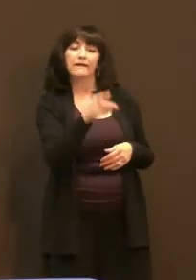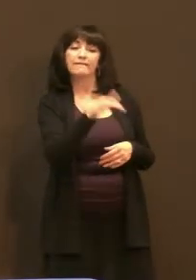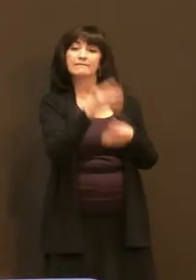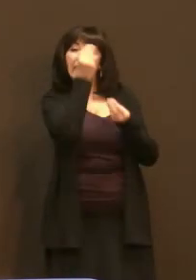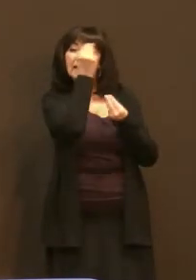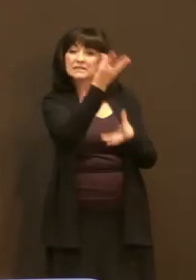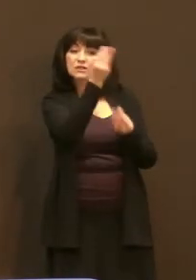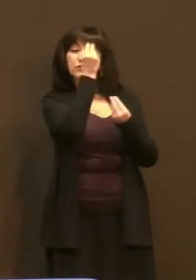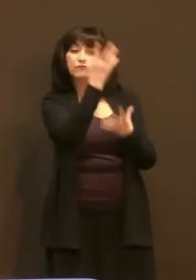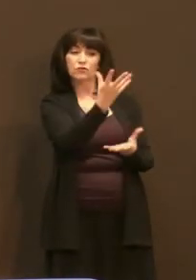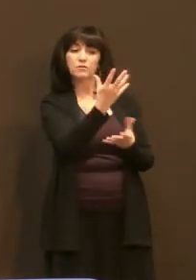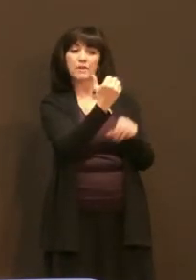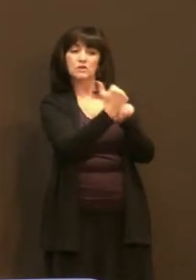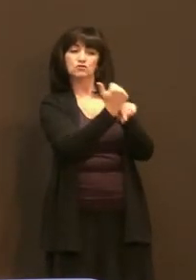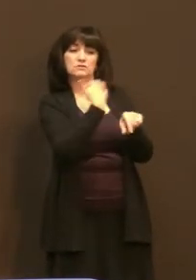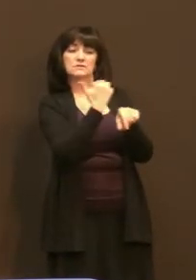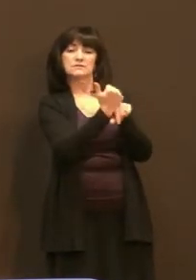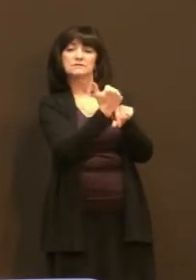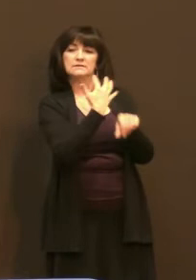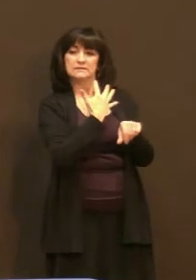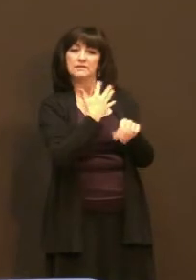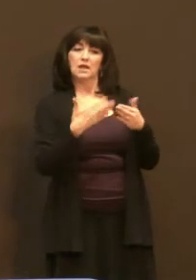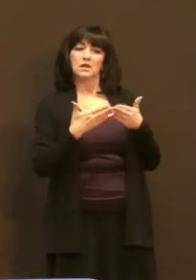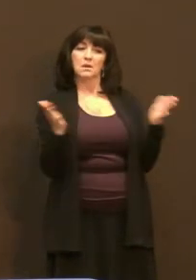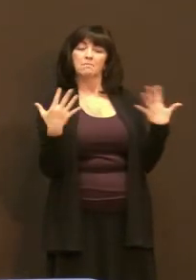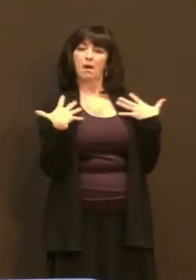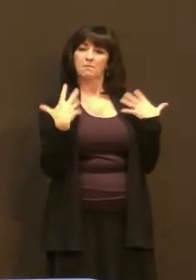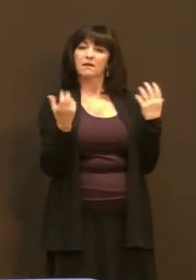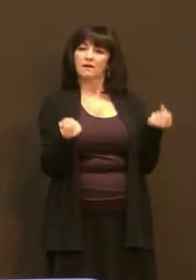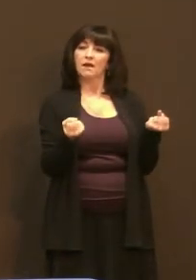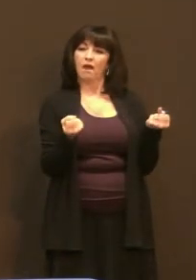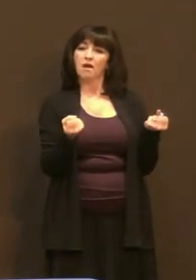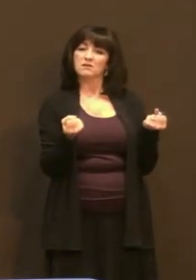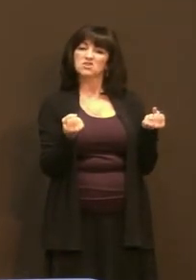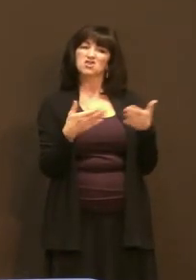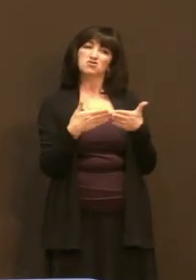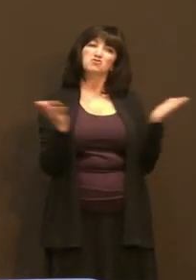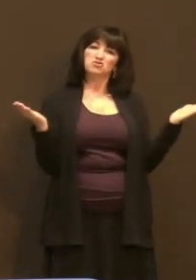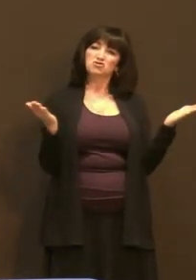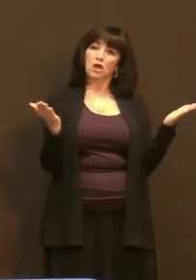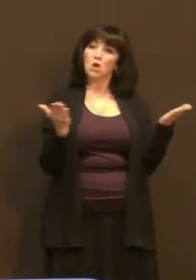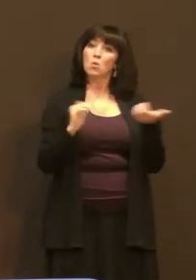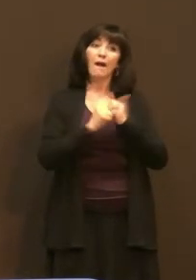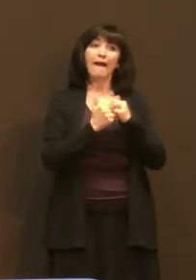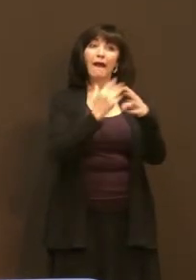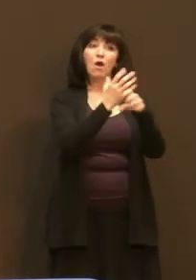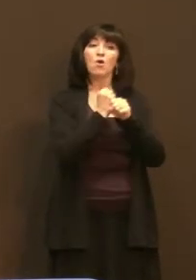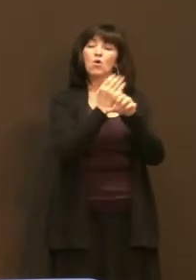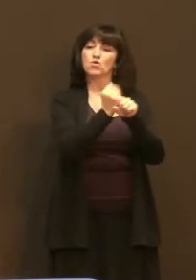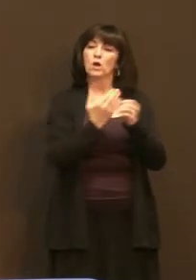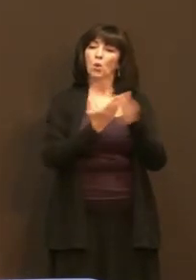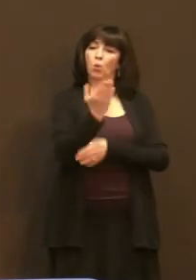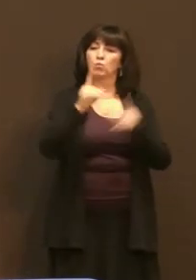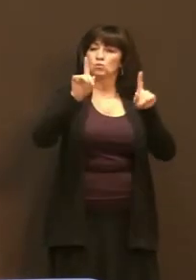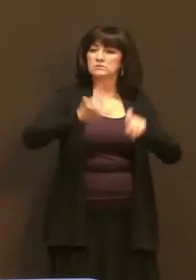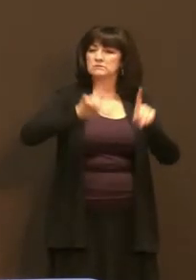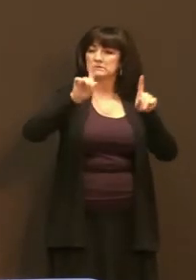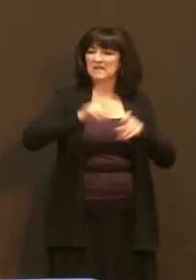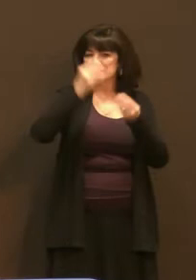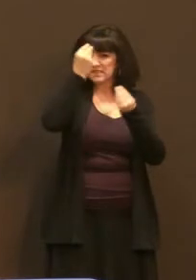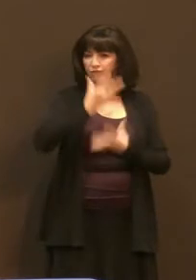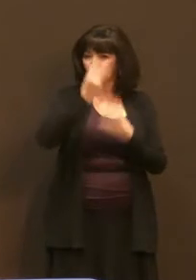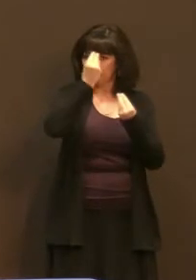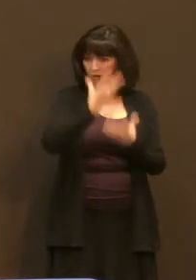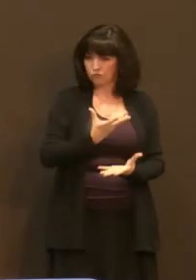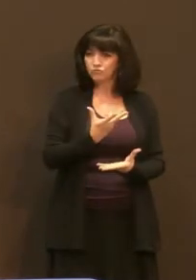health through testing data in general. So then we track,